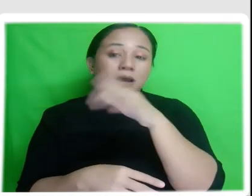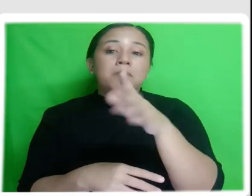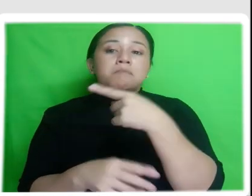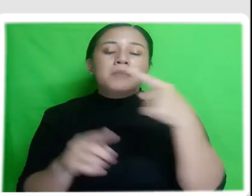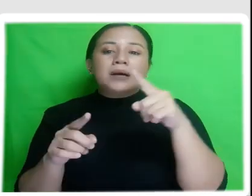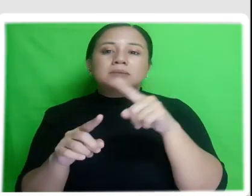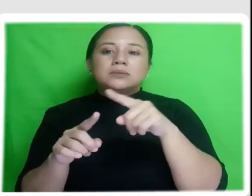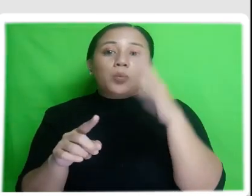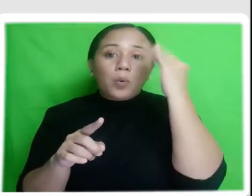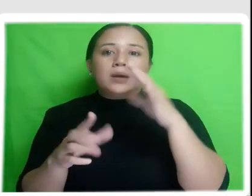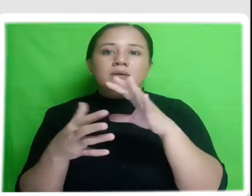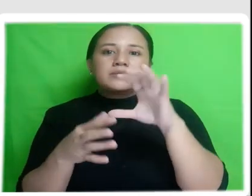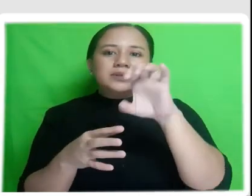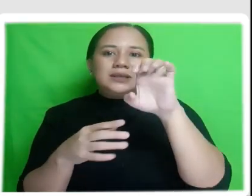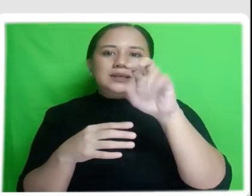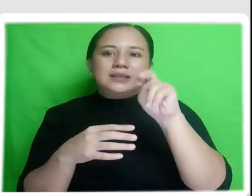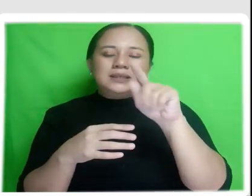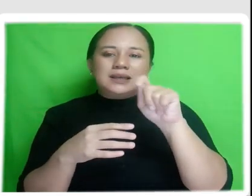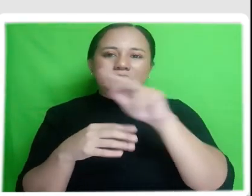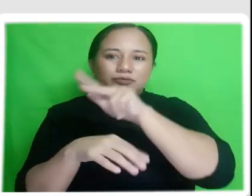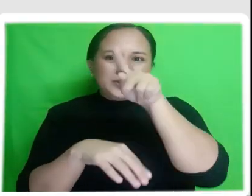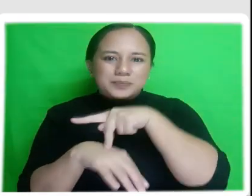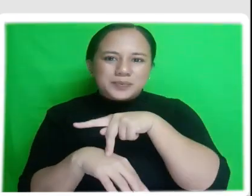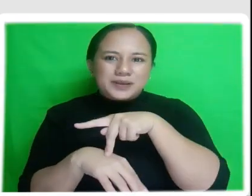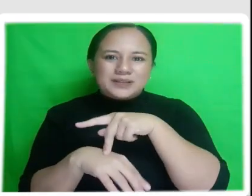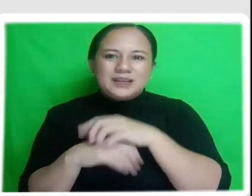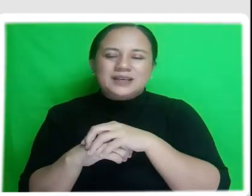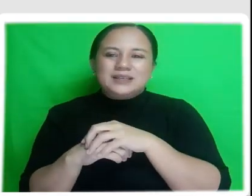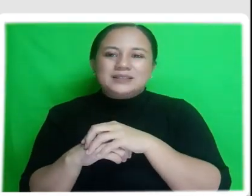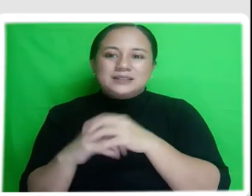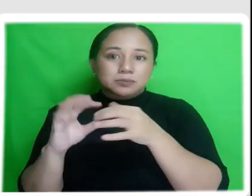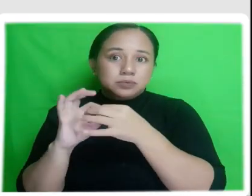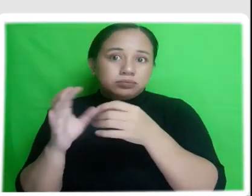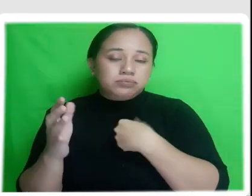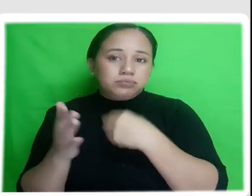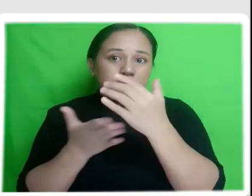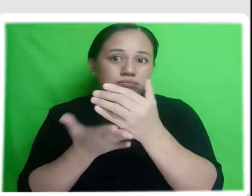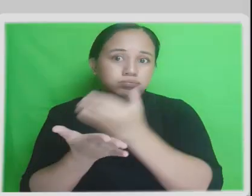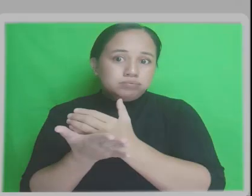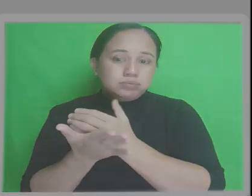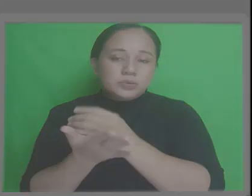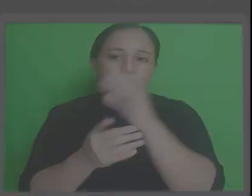Philippines that is sponsoring this course, through ENET Academy.